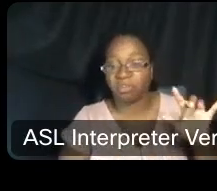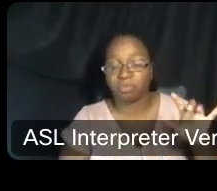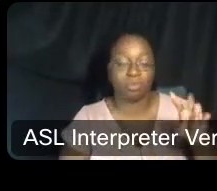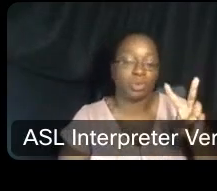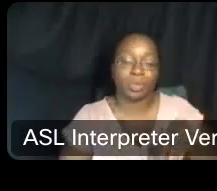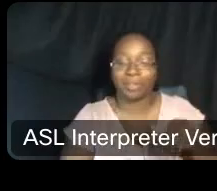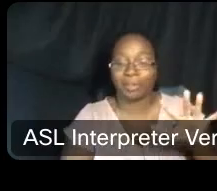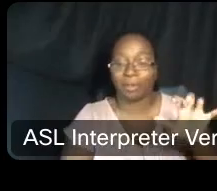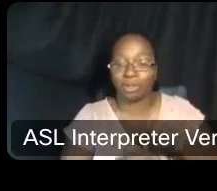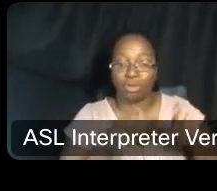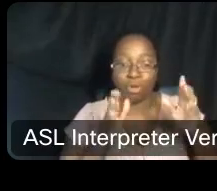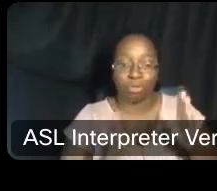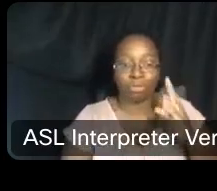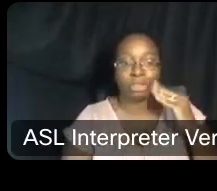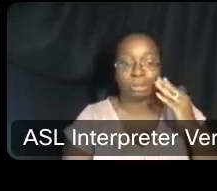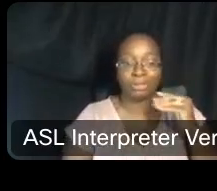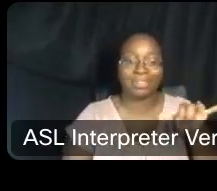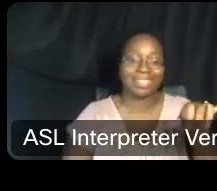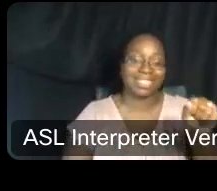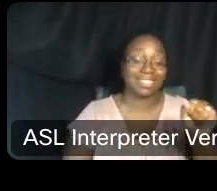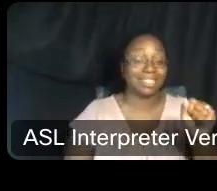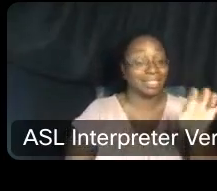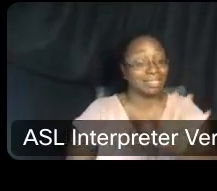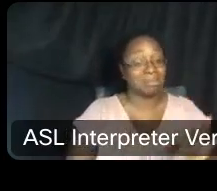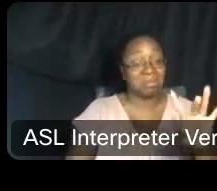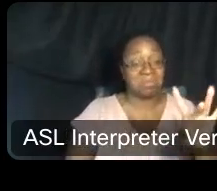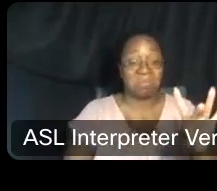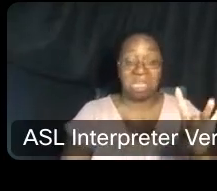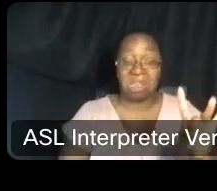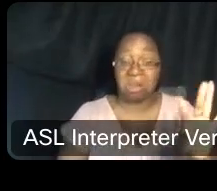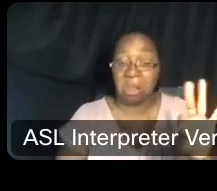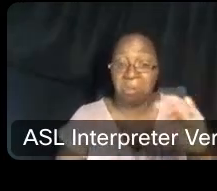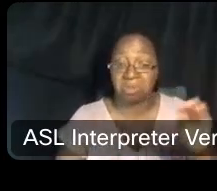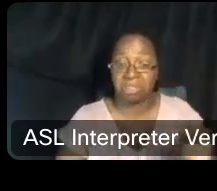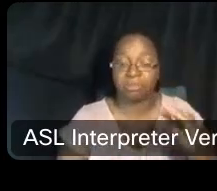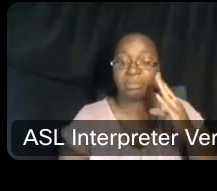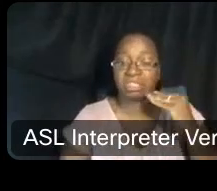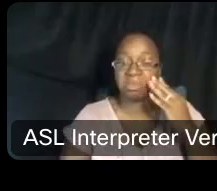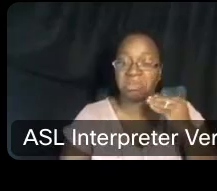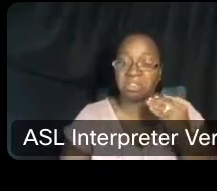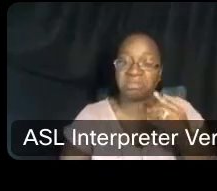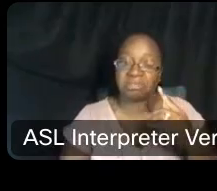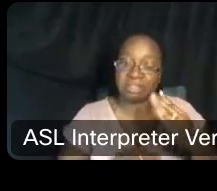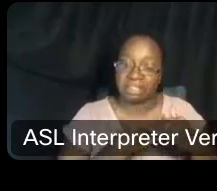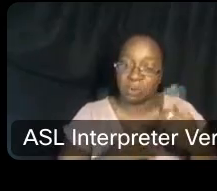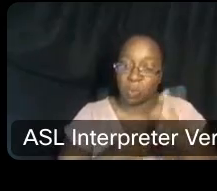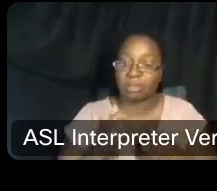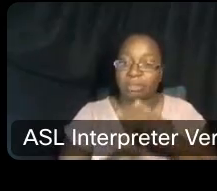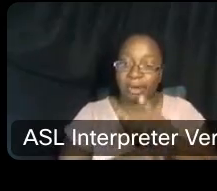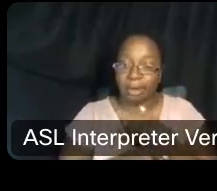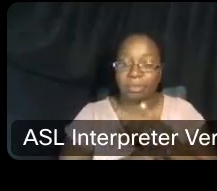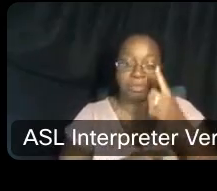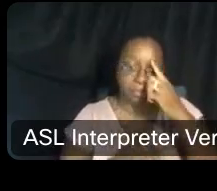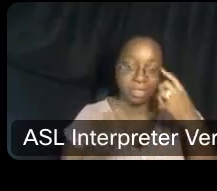5 said their partner accused them of being crazy. 3 and 4 said their partner deliberately did things to make them feel like